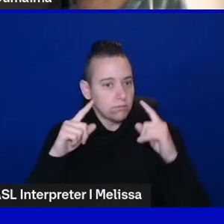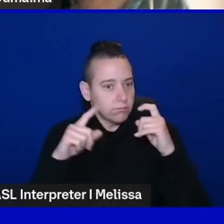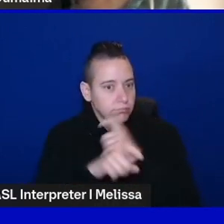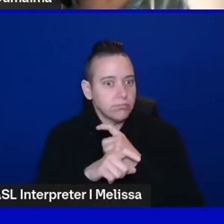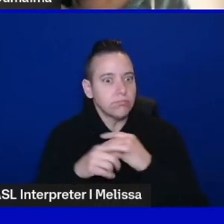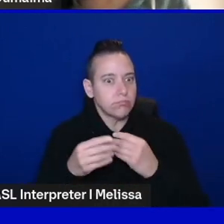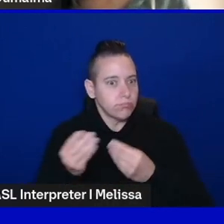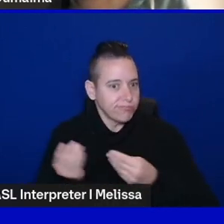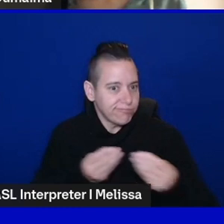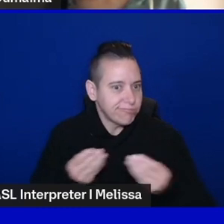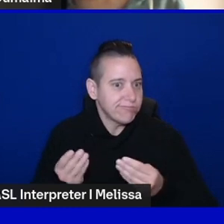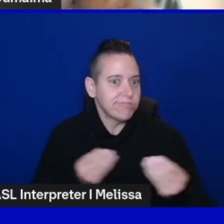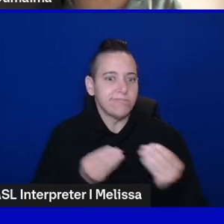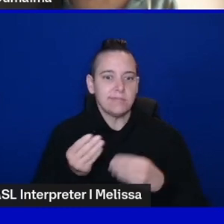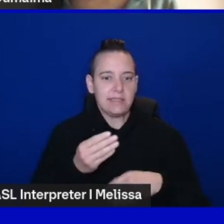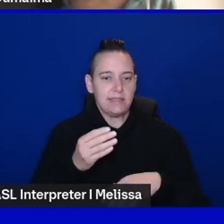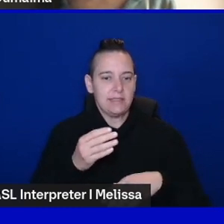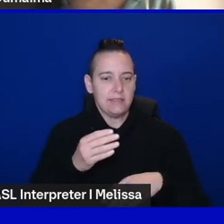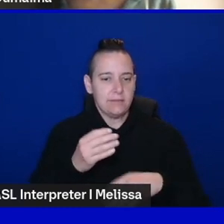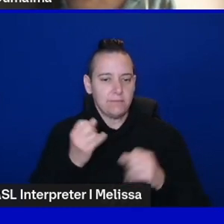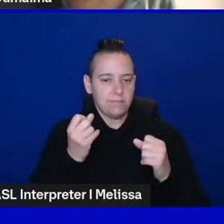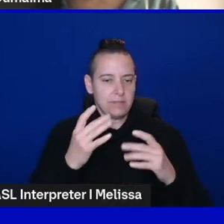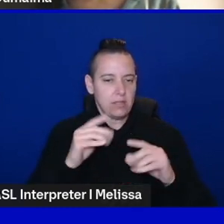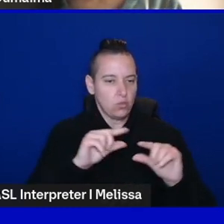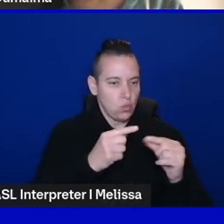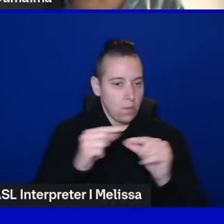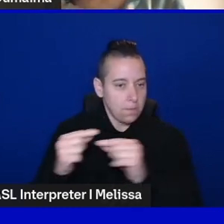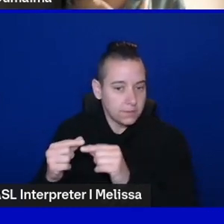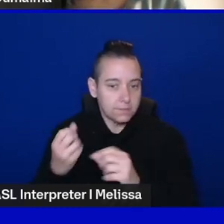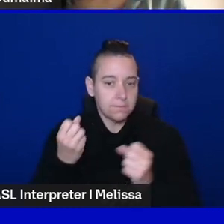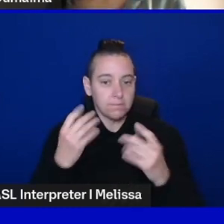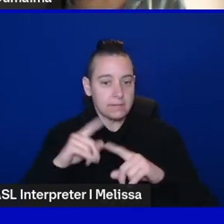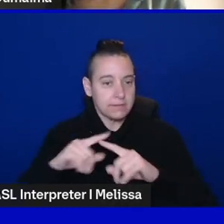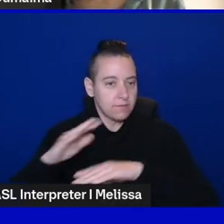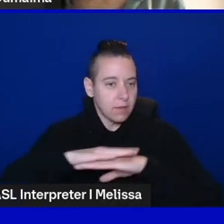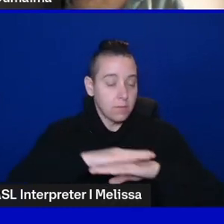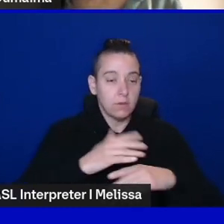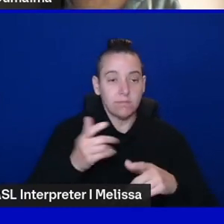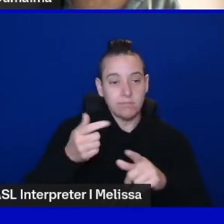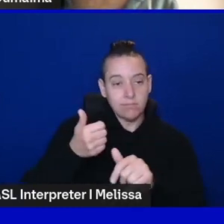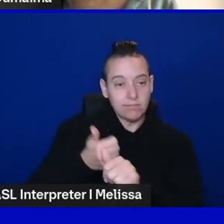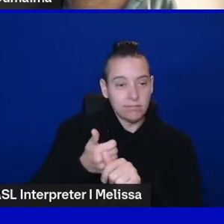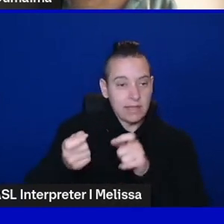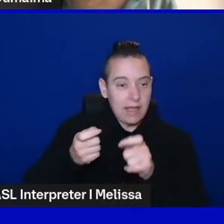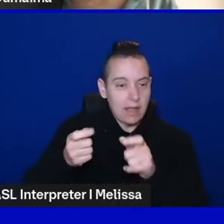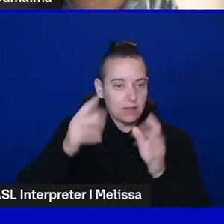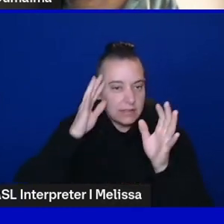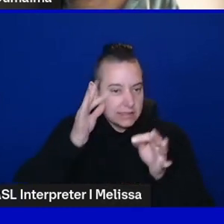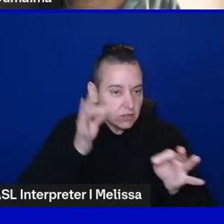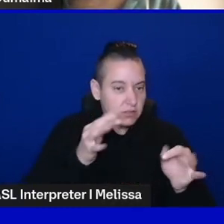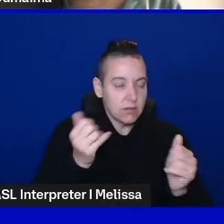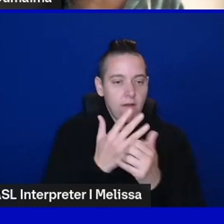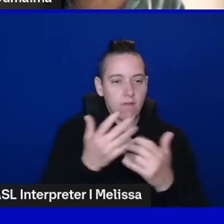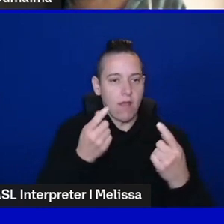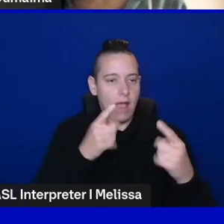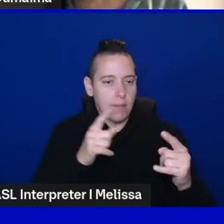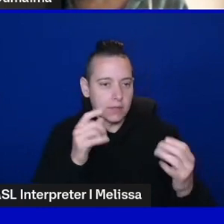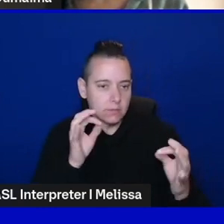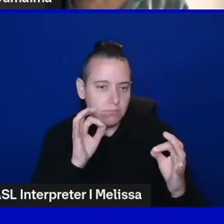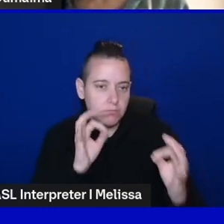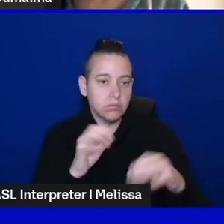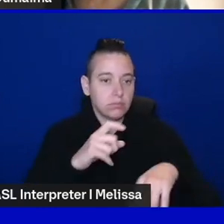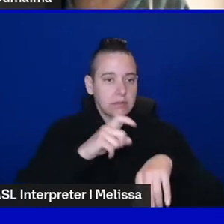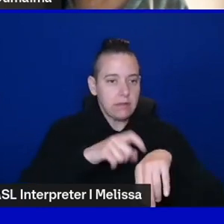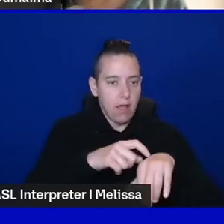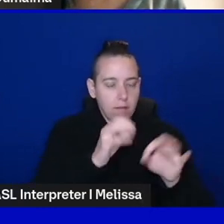deals and groups many platforms as well. It handles decisions and ensures everything happens at the right time in the right